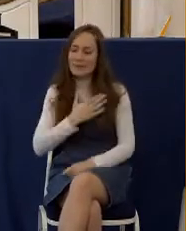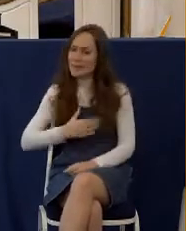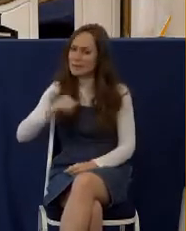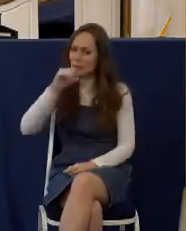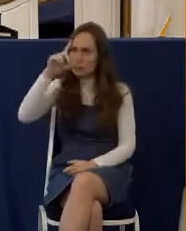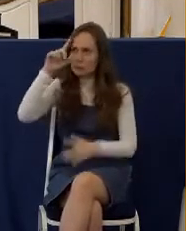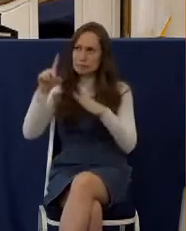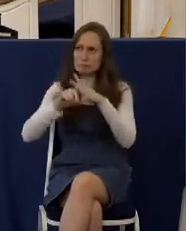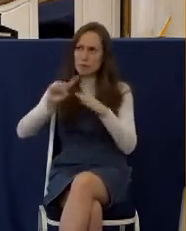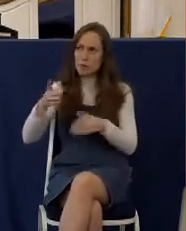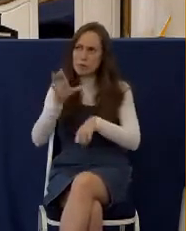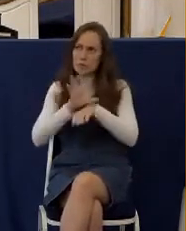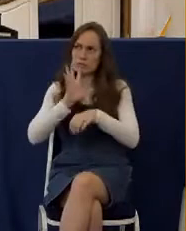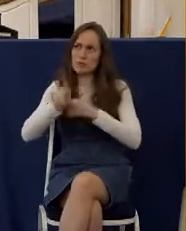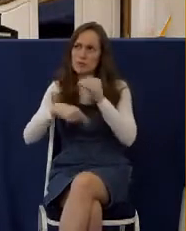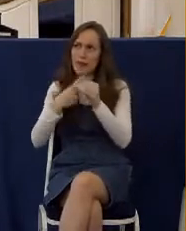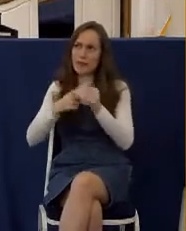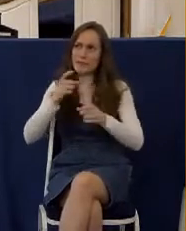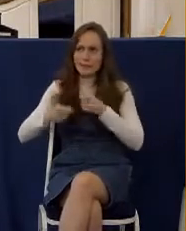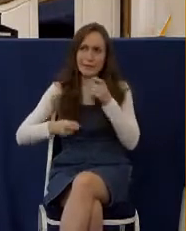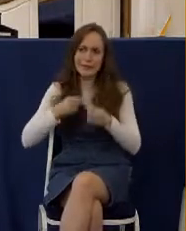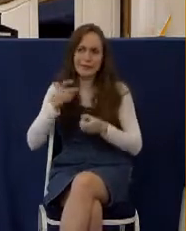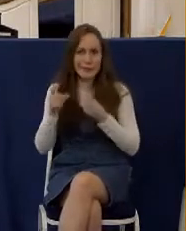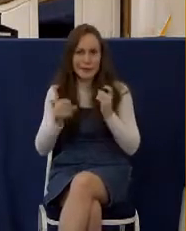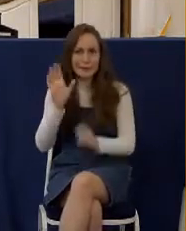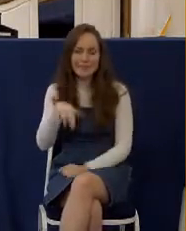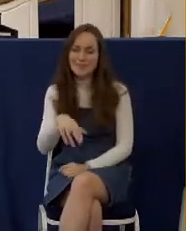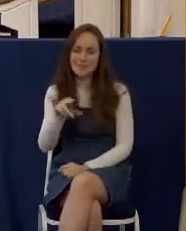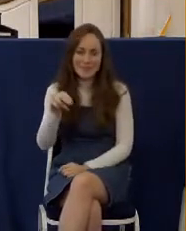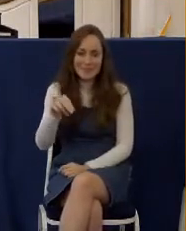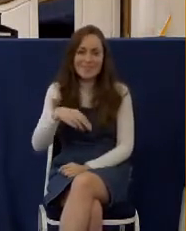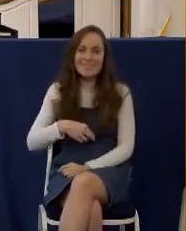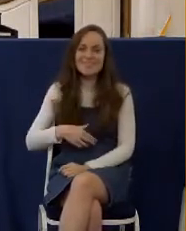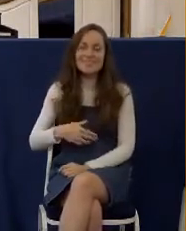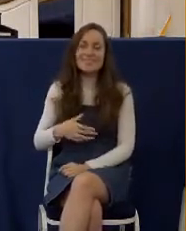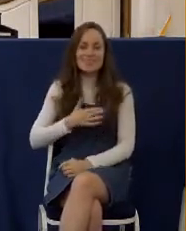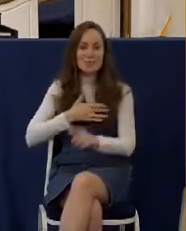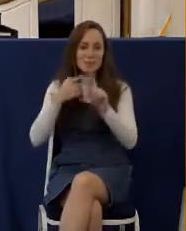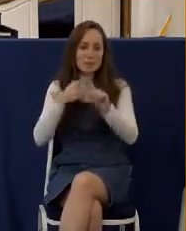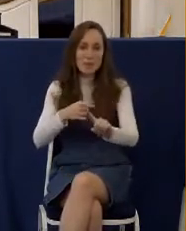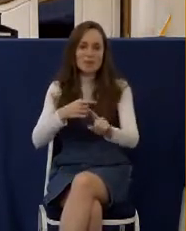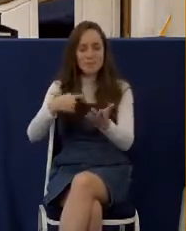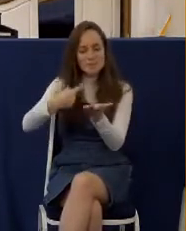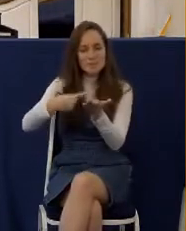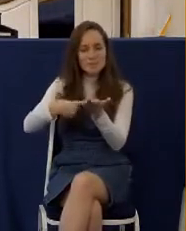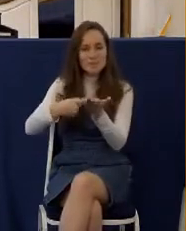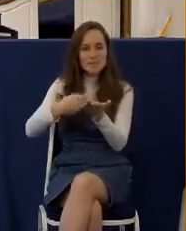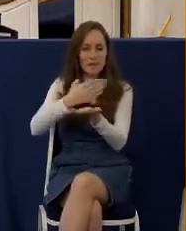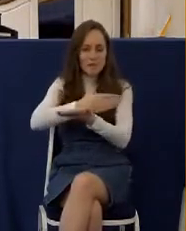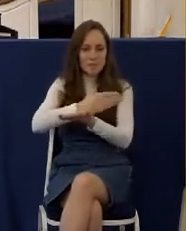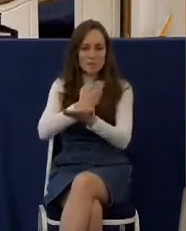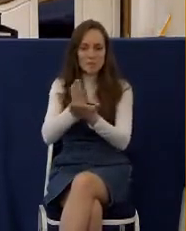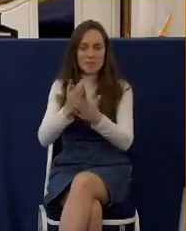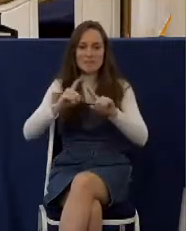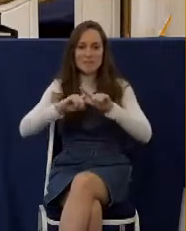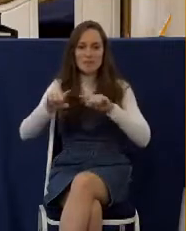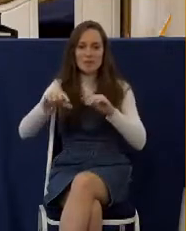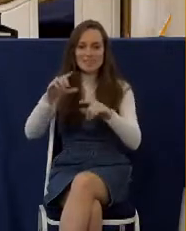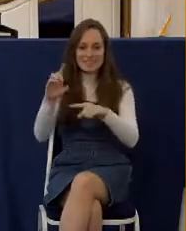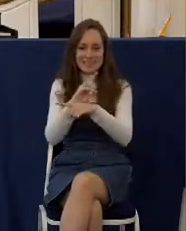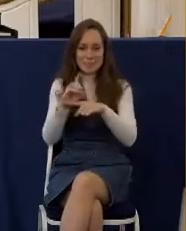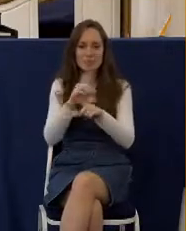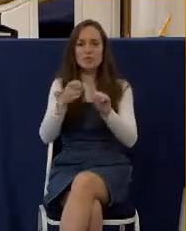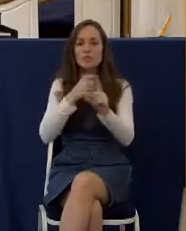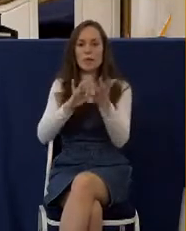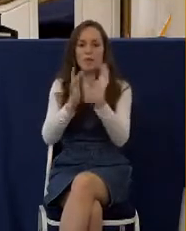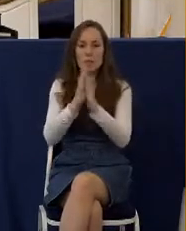that that's all we talk about here. Again, all I'm doing is I'm going through the scripture, and I'm seeing the disciplines that God has given to